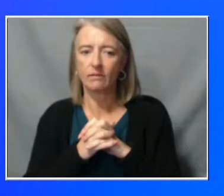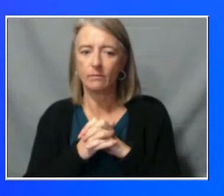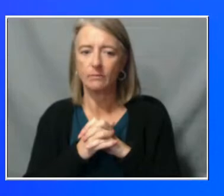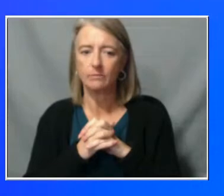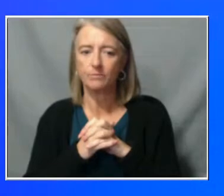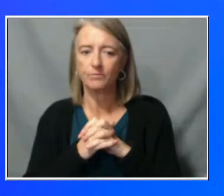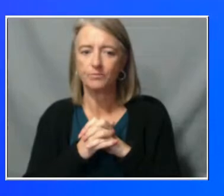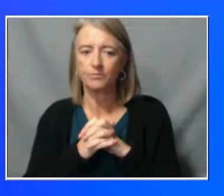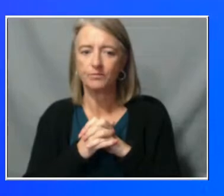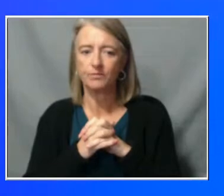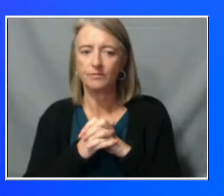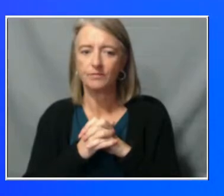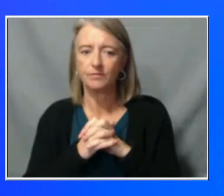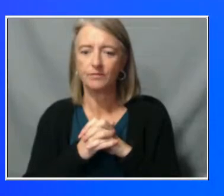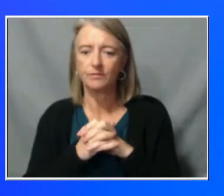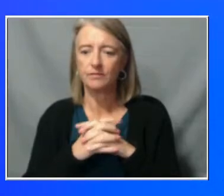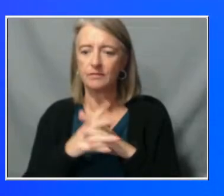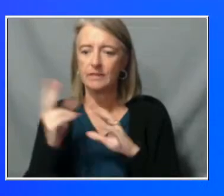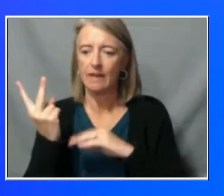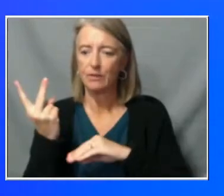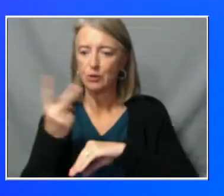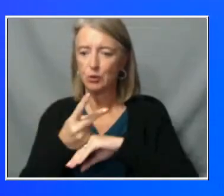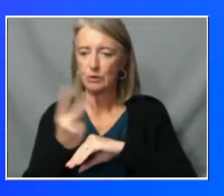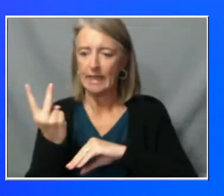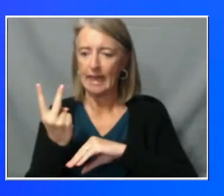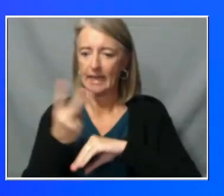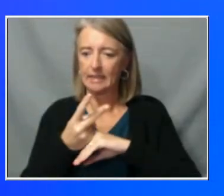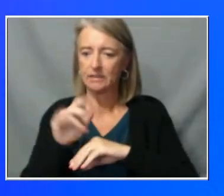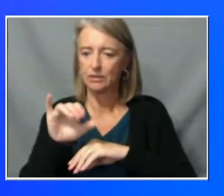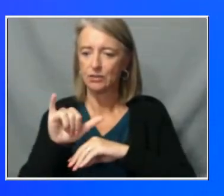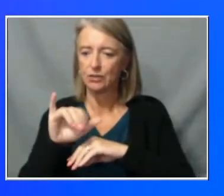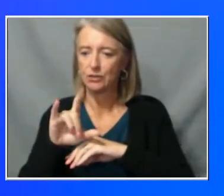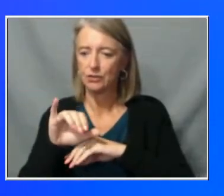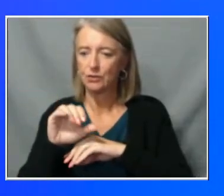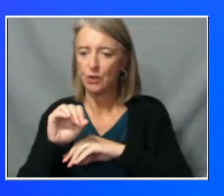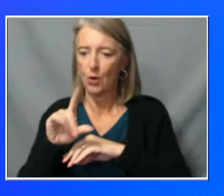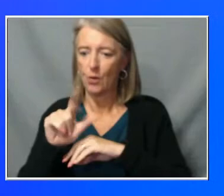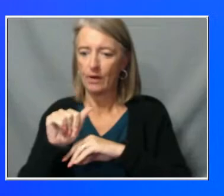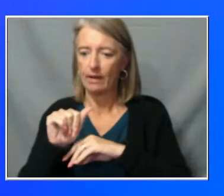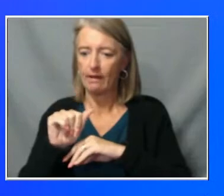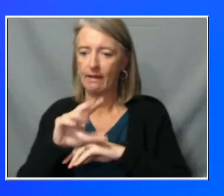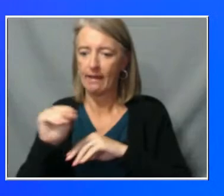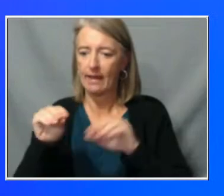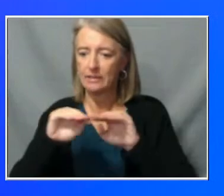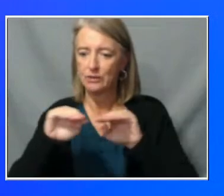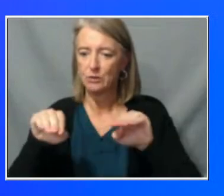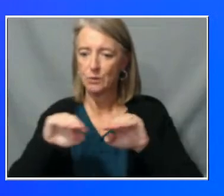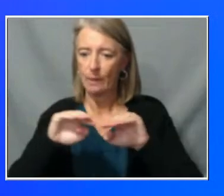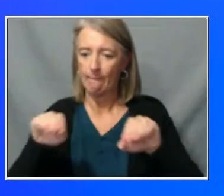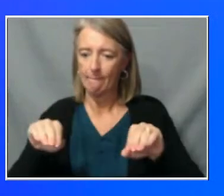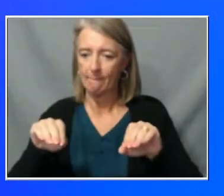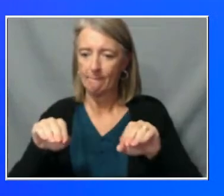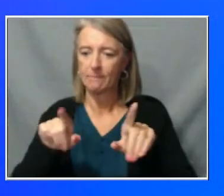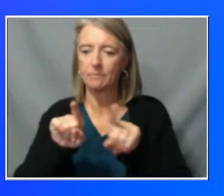Every other day I do yoga. And then you swim? And swim. And I also